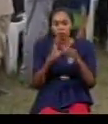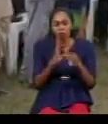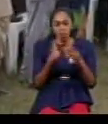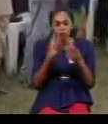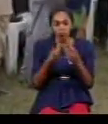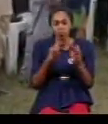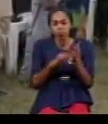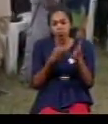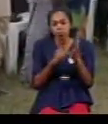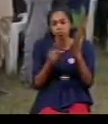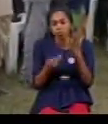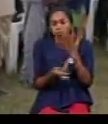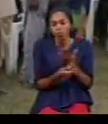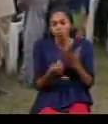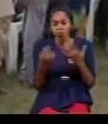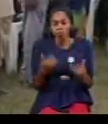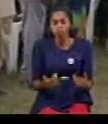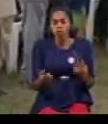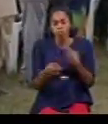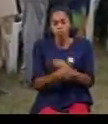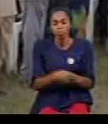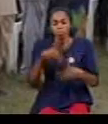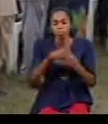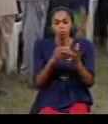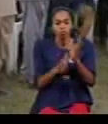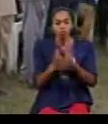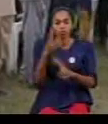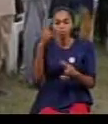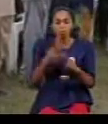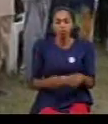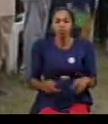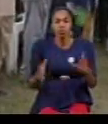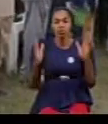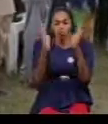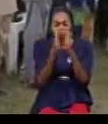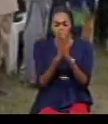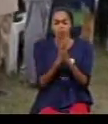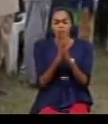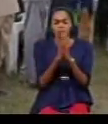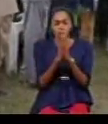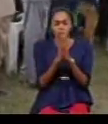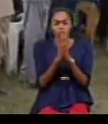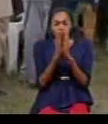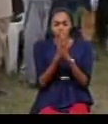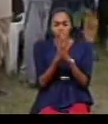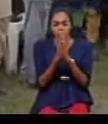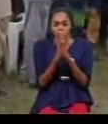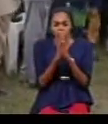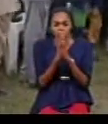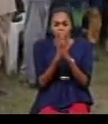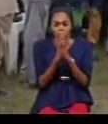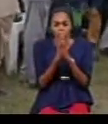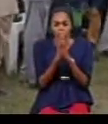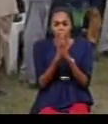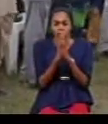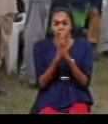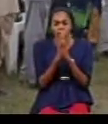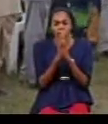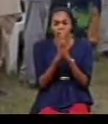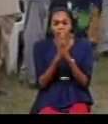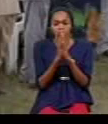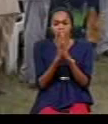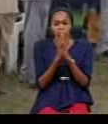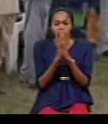of this GCK, of this crusade. Can you call upon the Lord? Miracle, he will do it again.